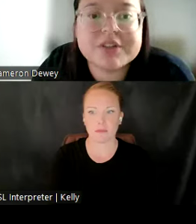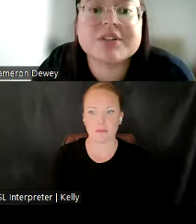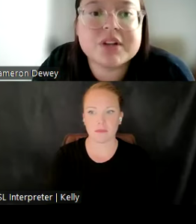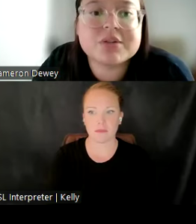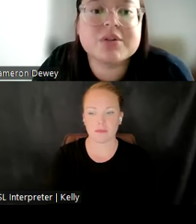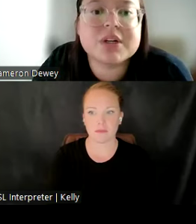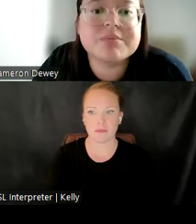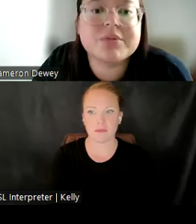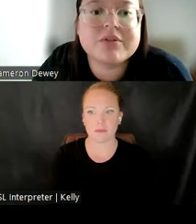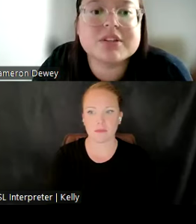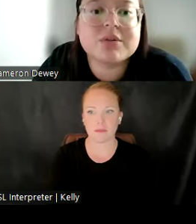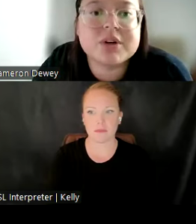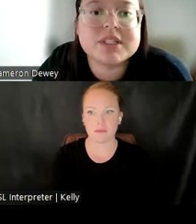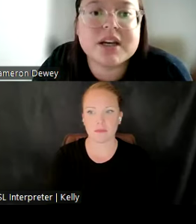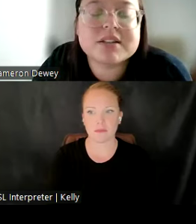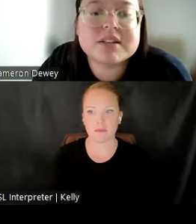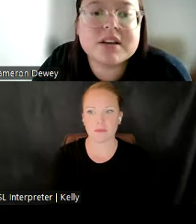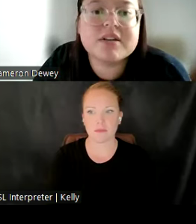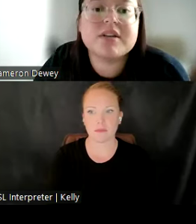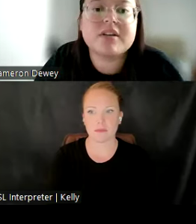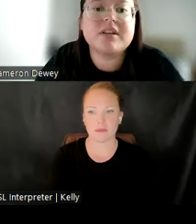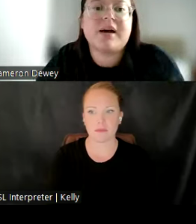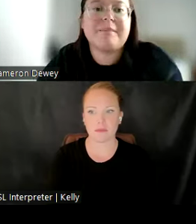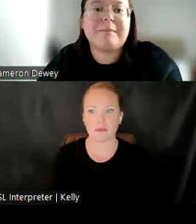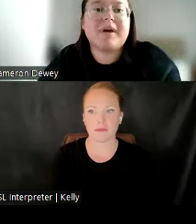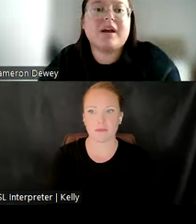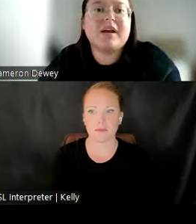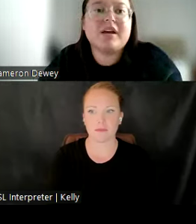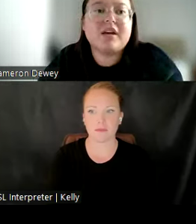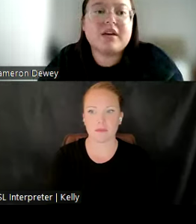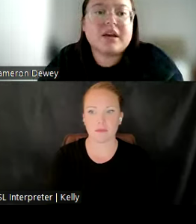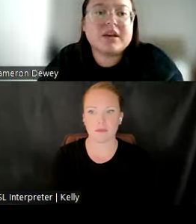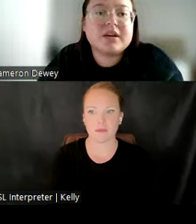Perpetrator uses prefrontal cortex. Yeah.